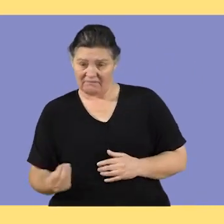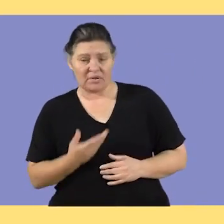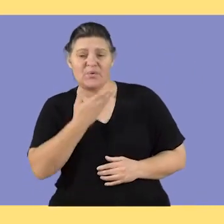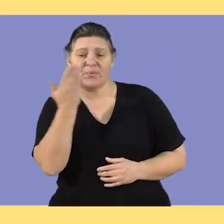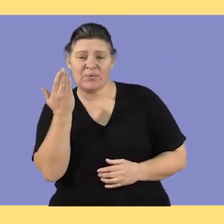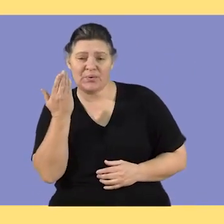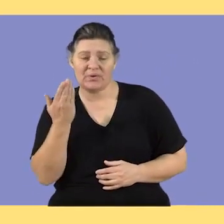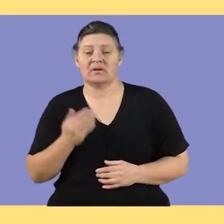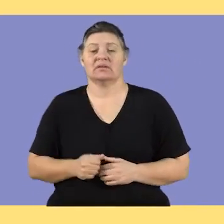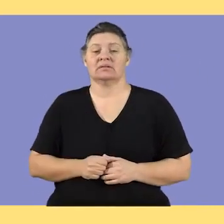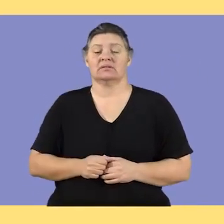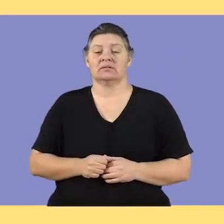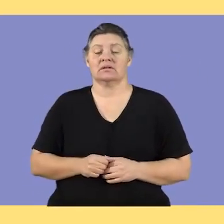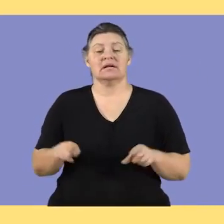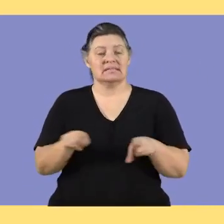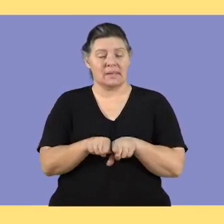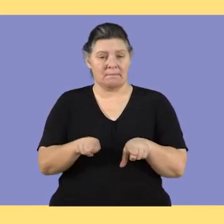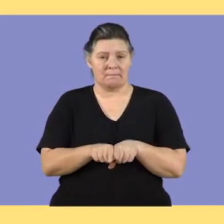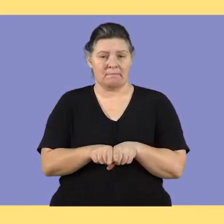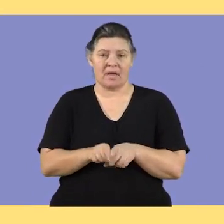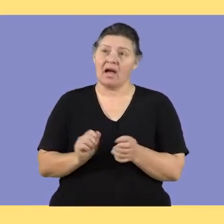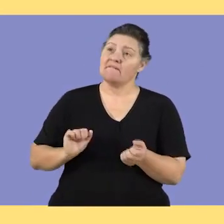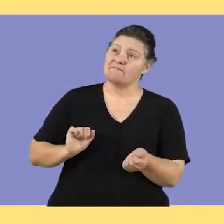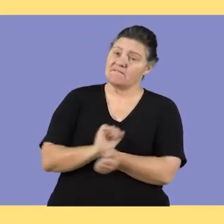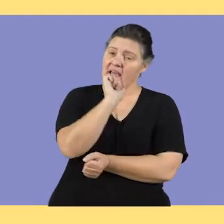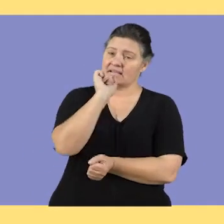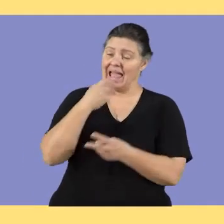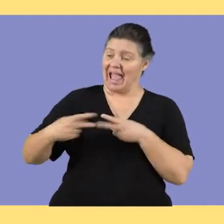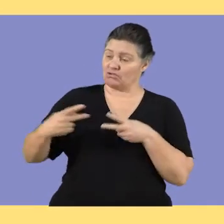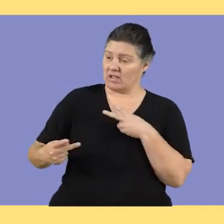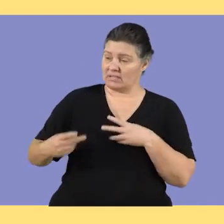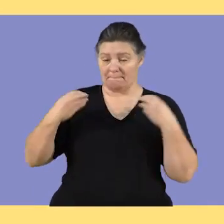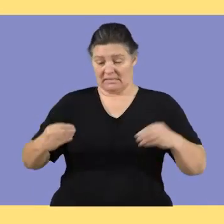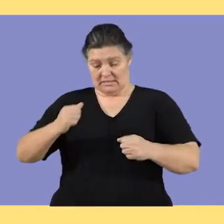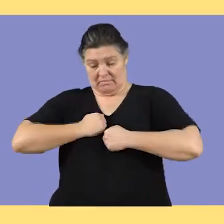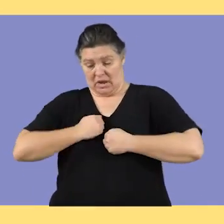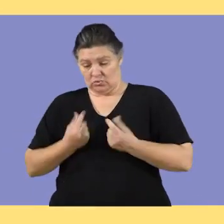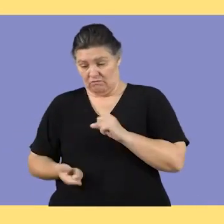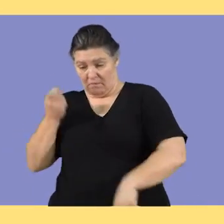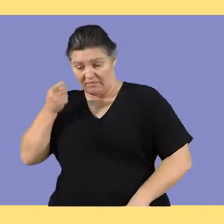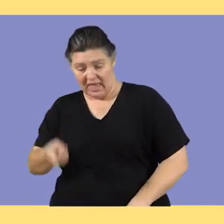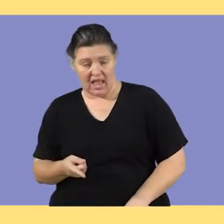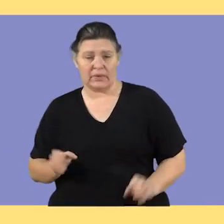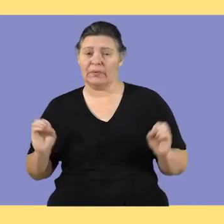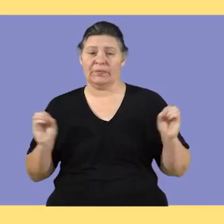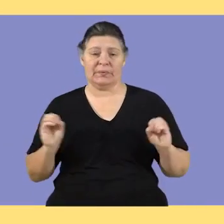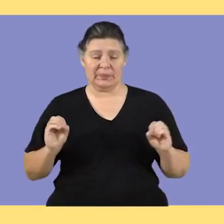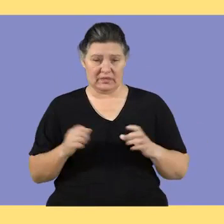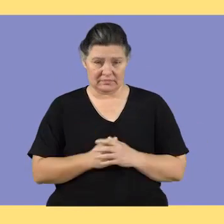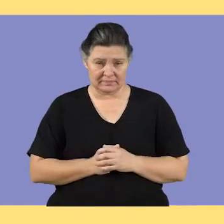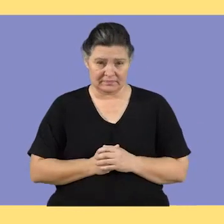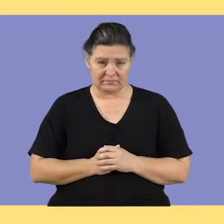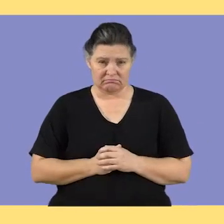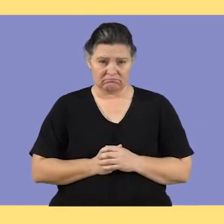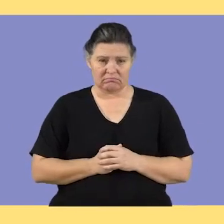of books. And then it will also not have a fixed place of business.